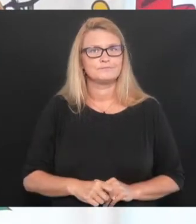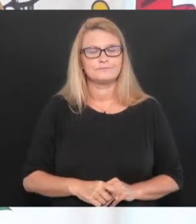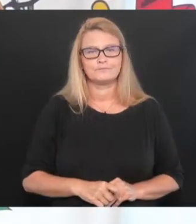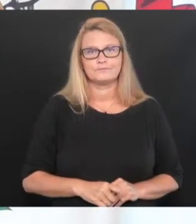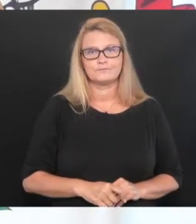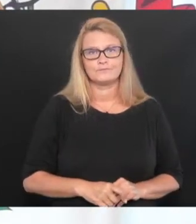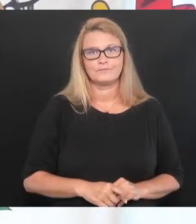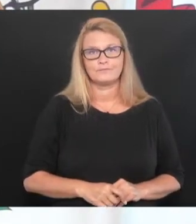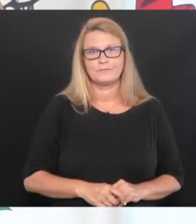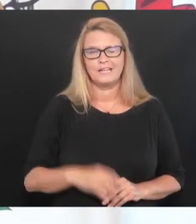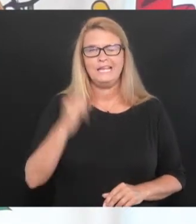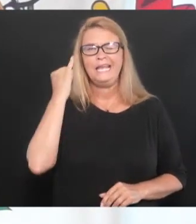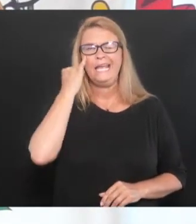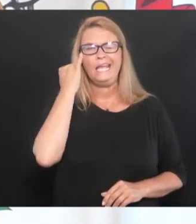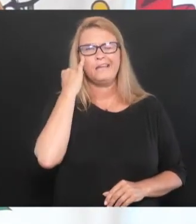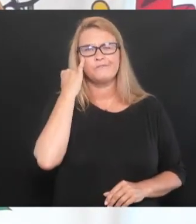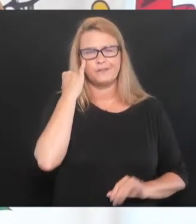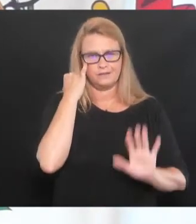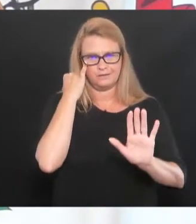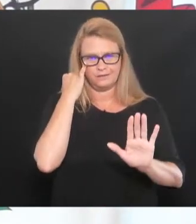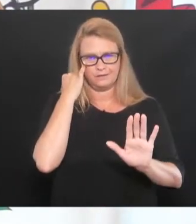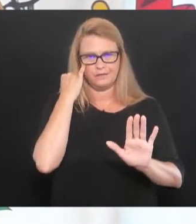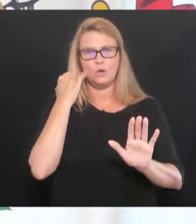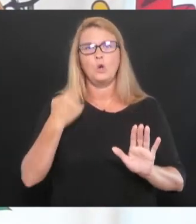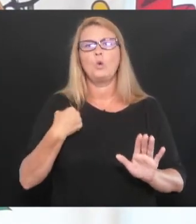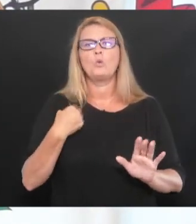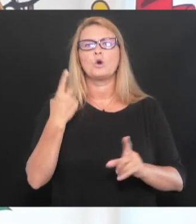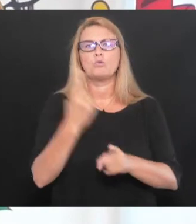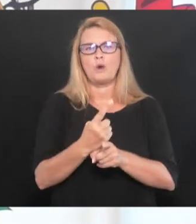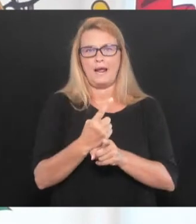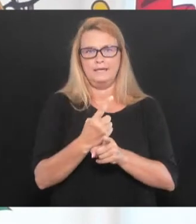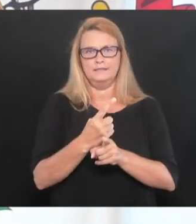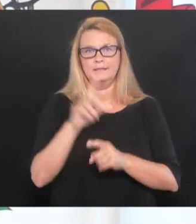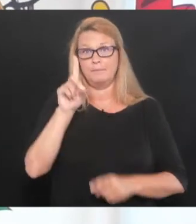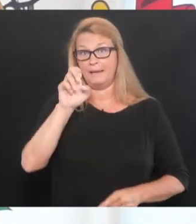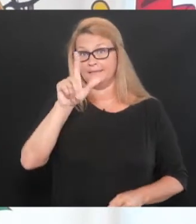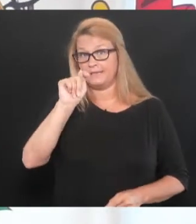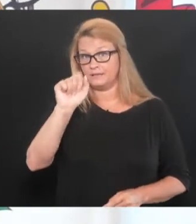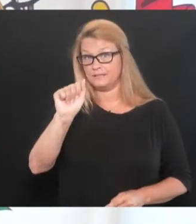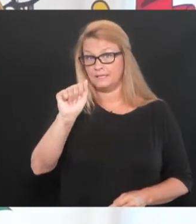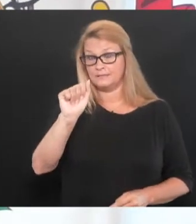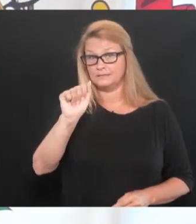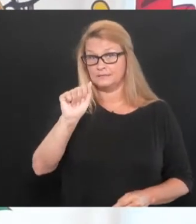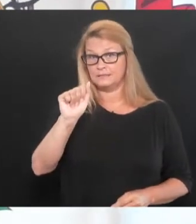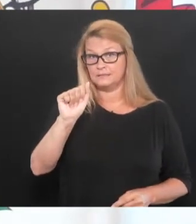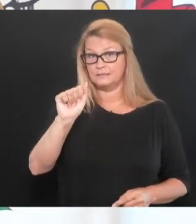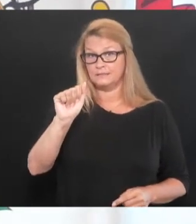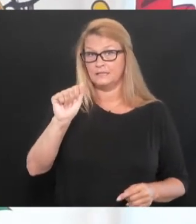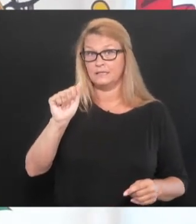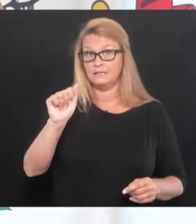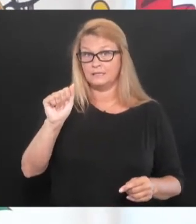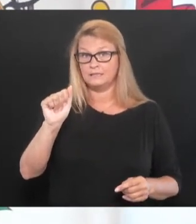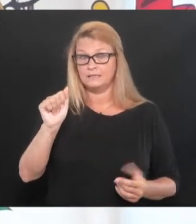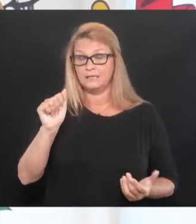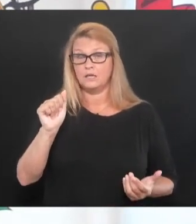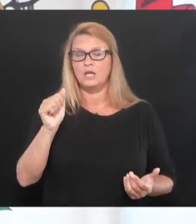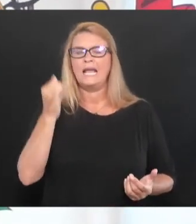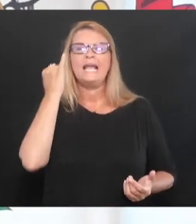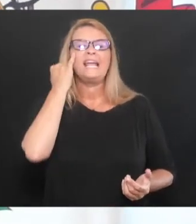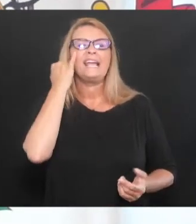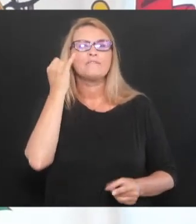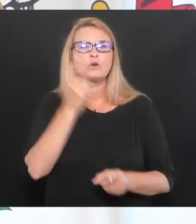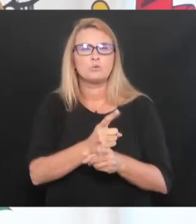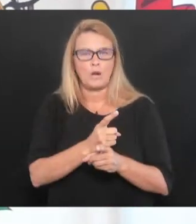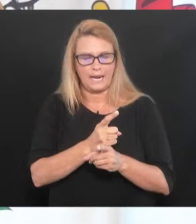If we're right about the Delta variant, and I hope and pray that we're not, if we're